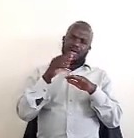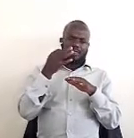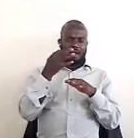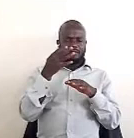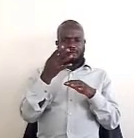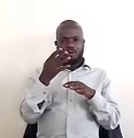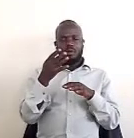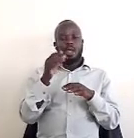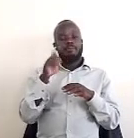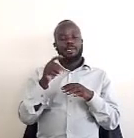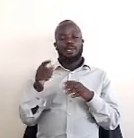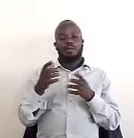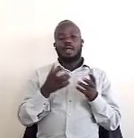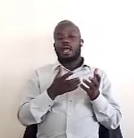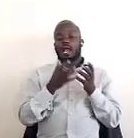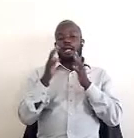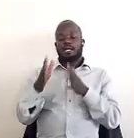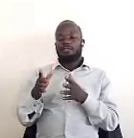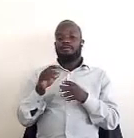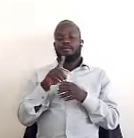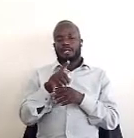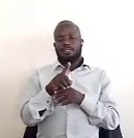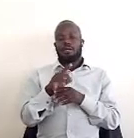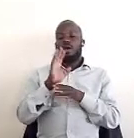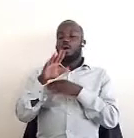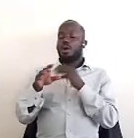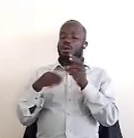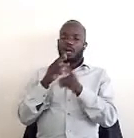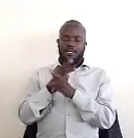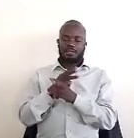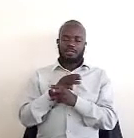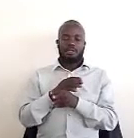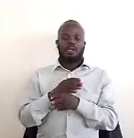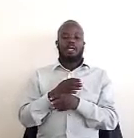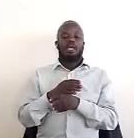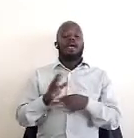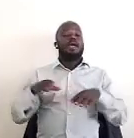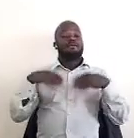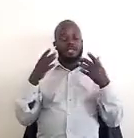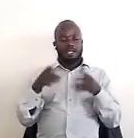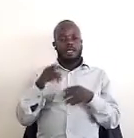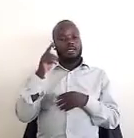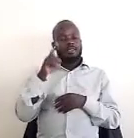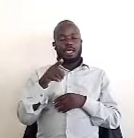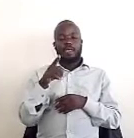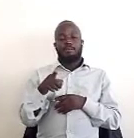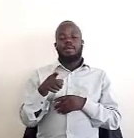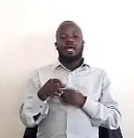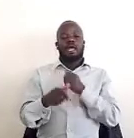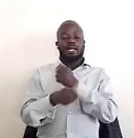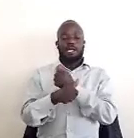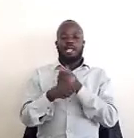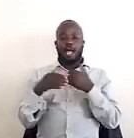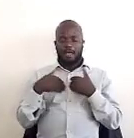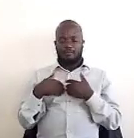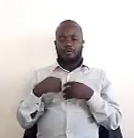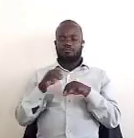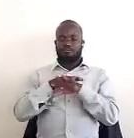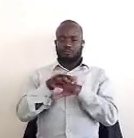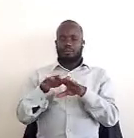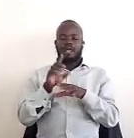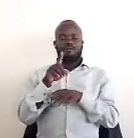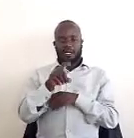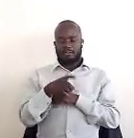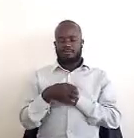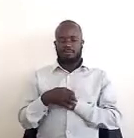there are about 34 million carriers of the virus all around the world. Every day, they pose the risk of spreading